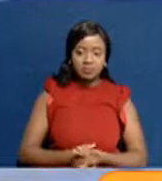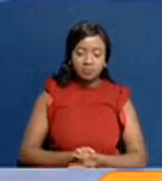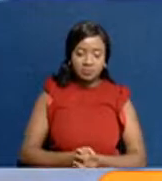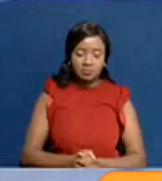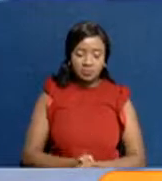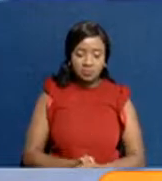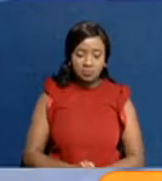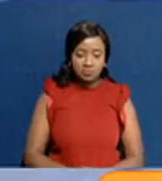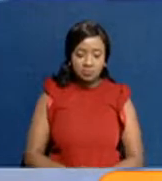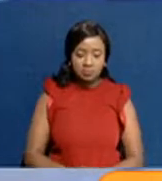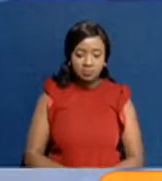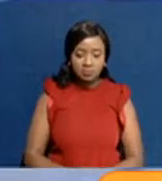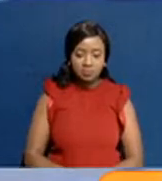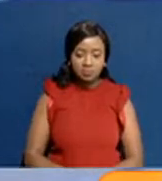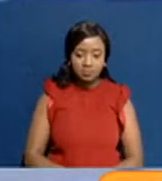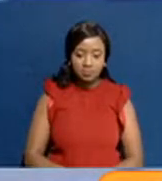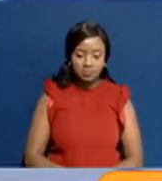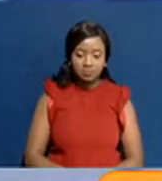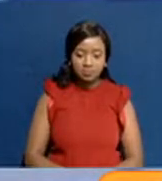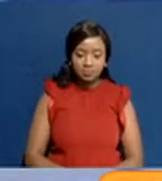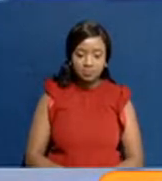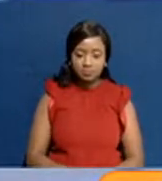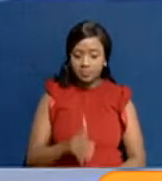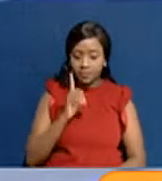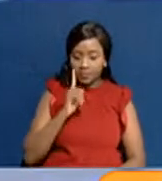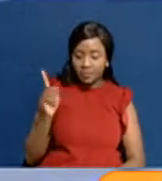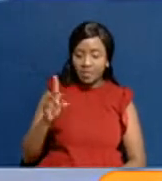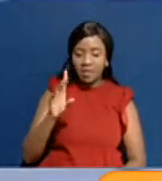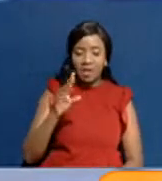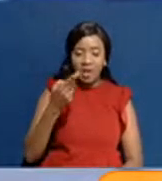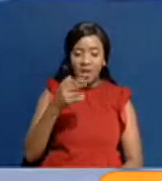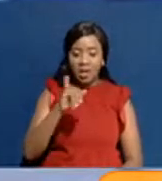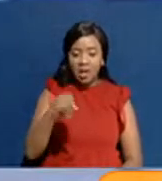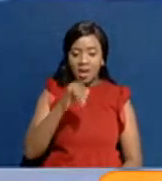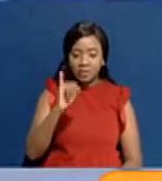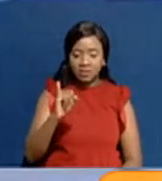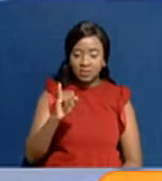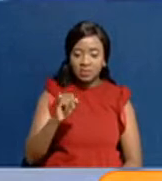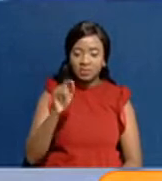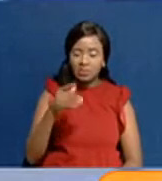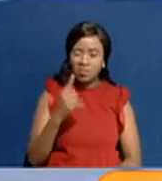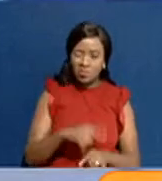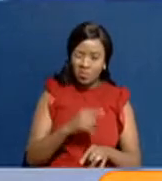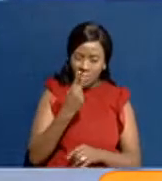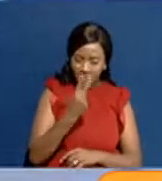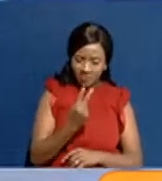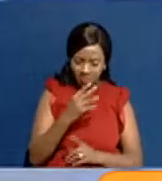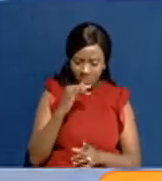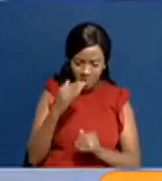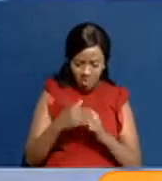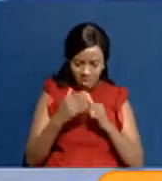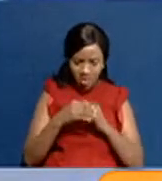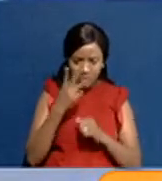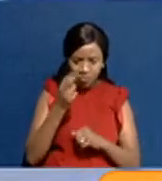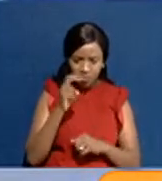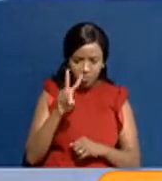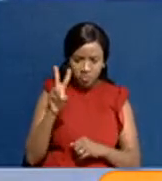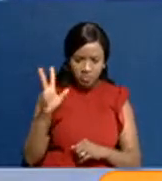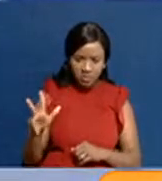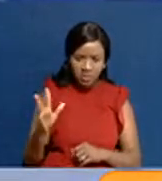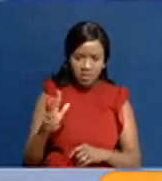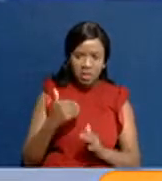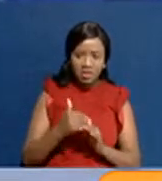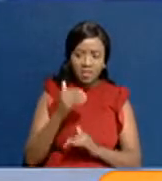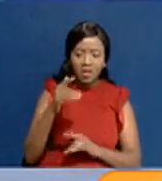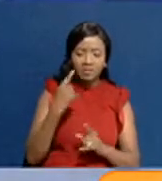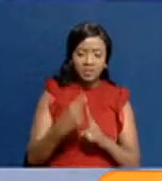All right, so that's the outgoing DPP, Nurdin Haji. That was Feb 9th, 2023, more than 2 years since